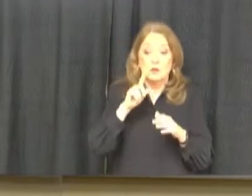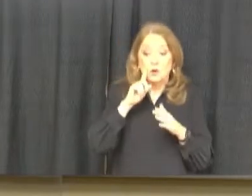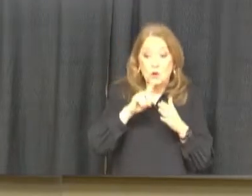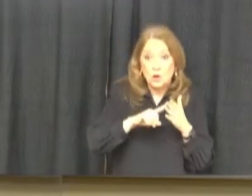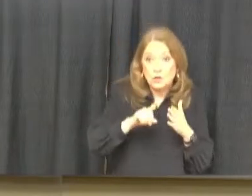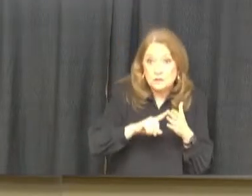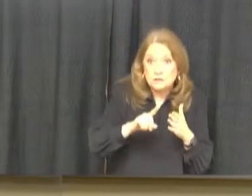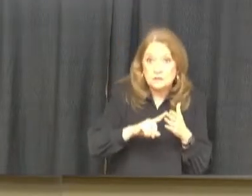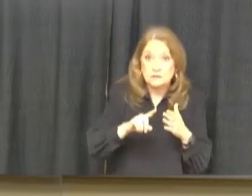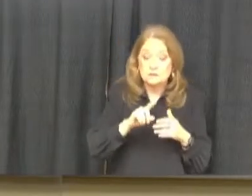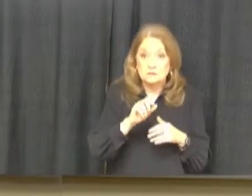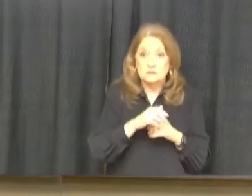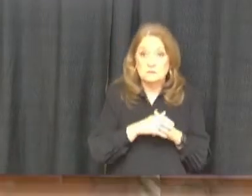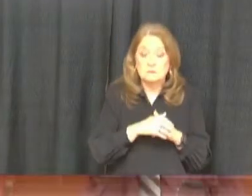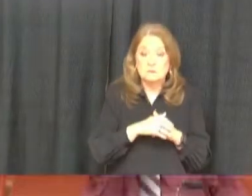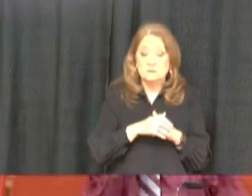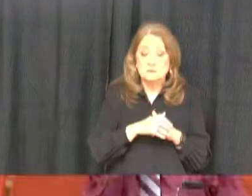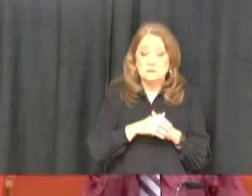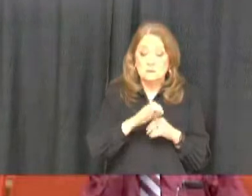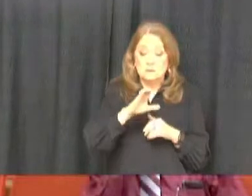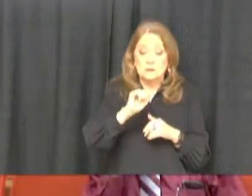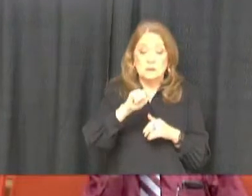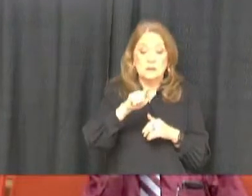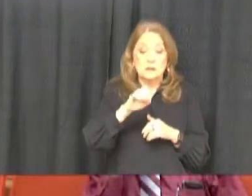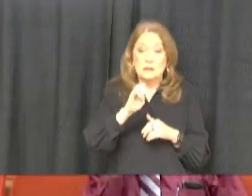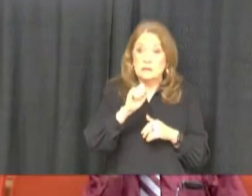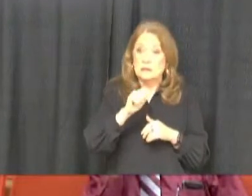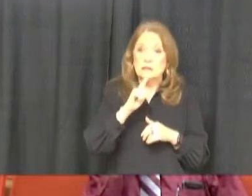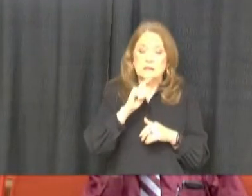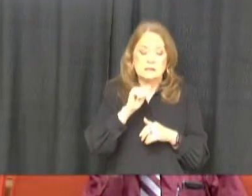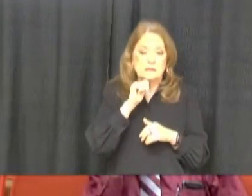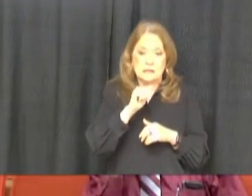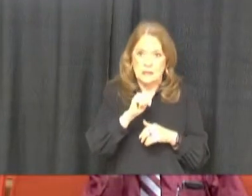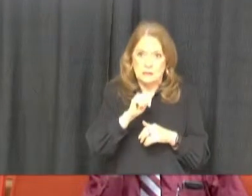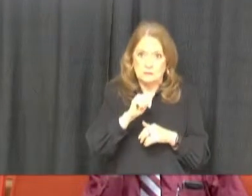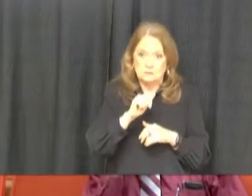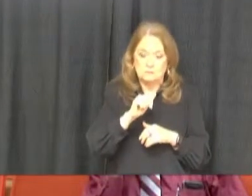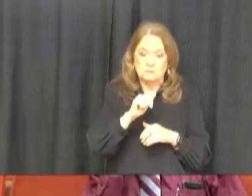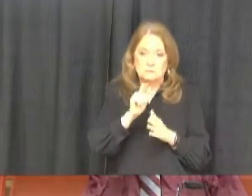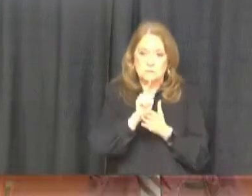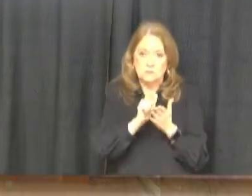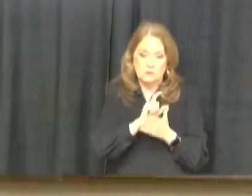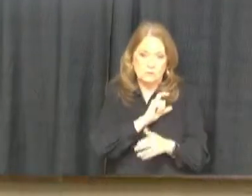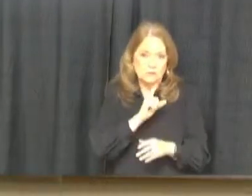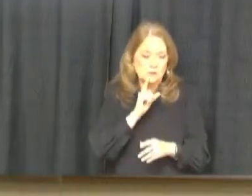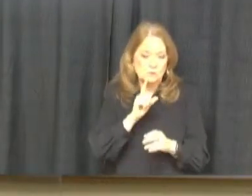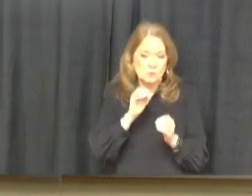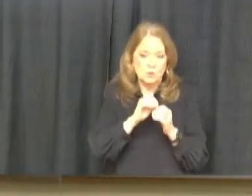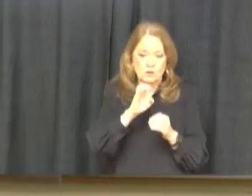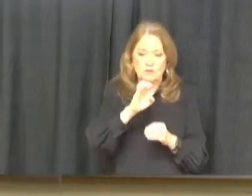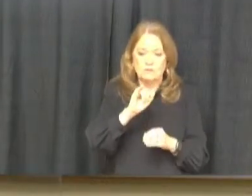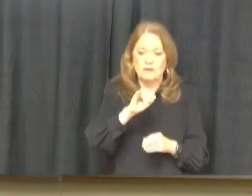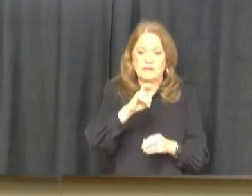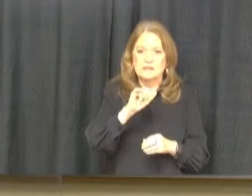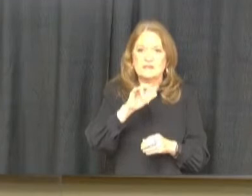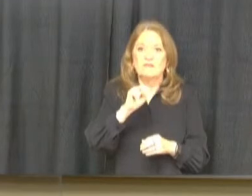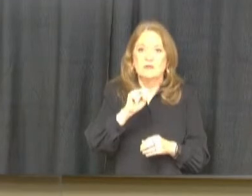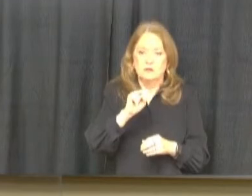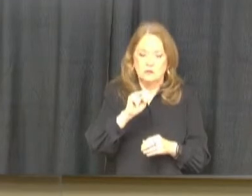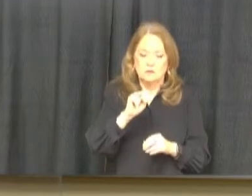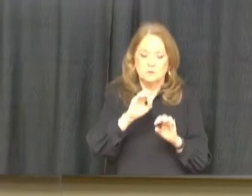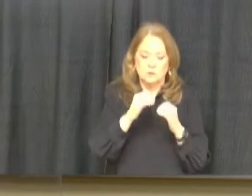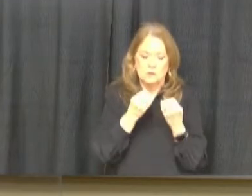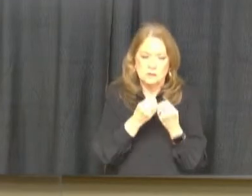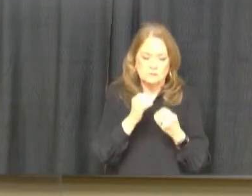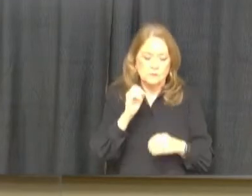and inspected? Kalia is not. They're not law enforcement. So it is like a civilian organization?